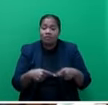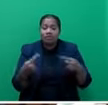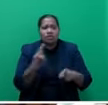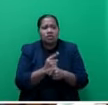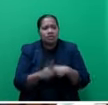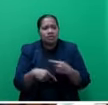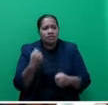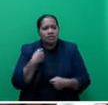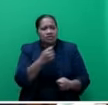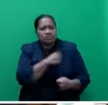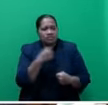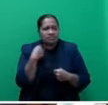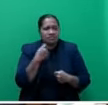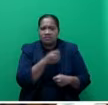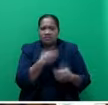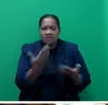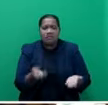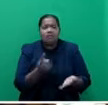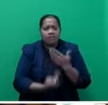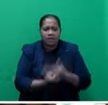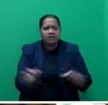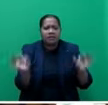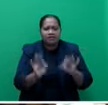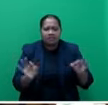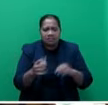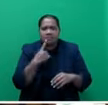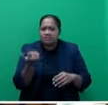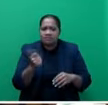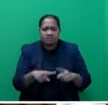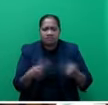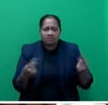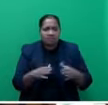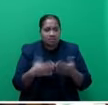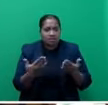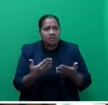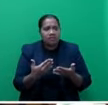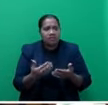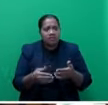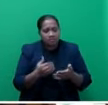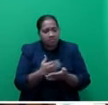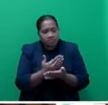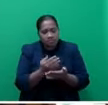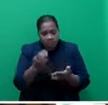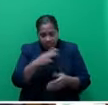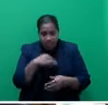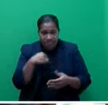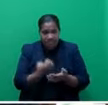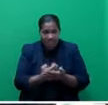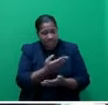military intervention, saying it's bad, yet none of them said anything, whilst they, now Shadow Minister for Economy, talked about military